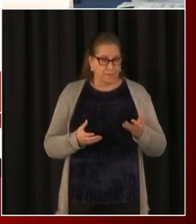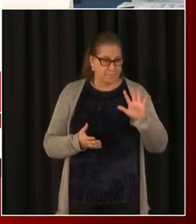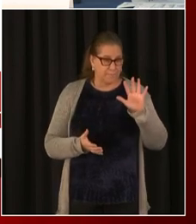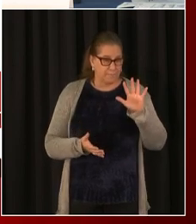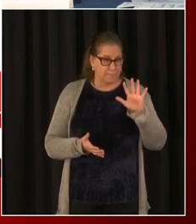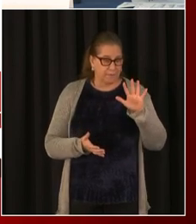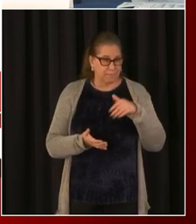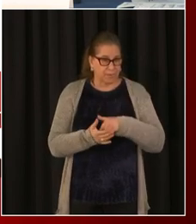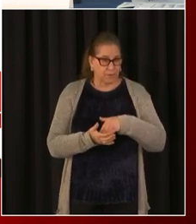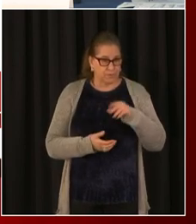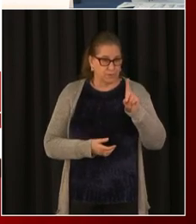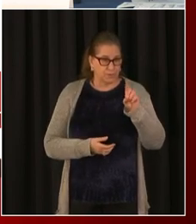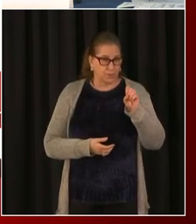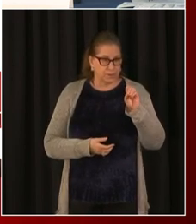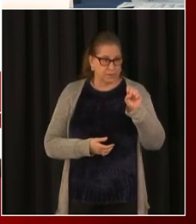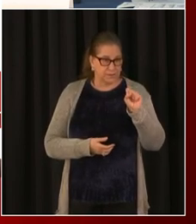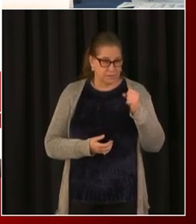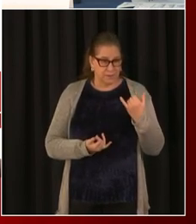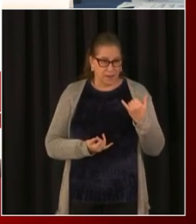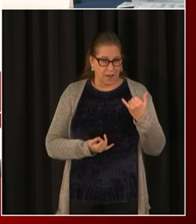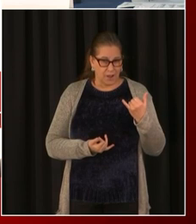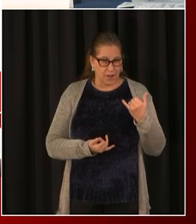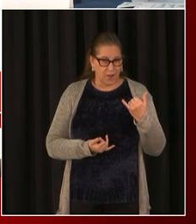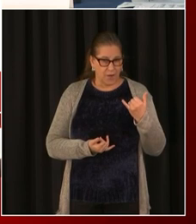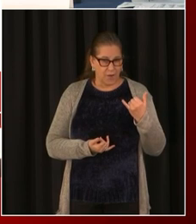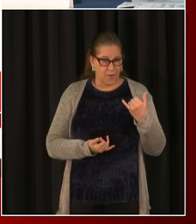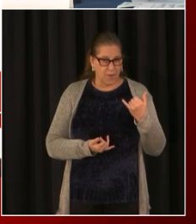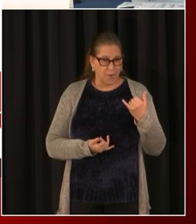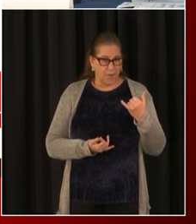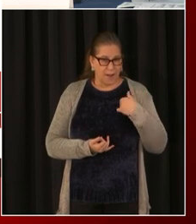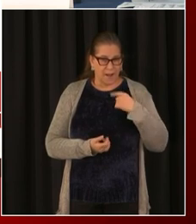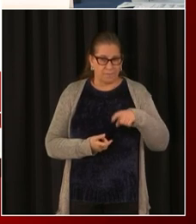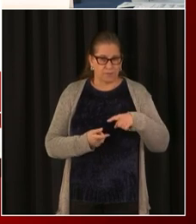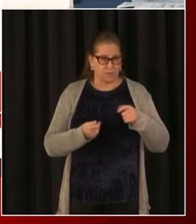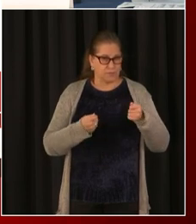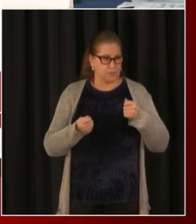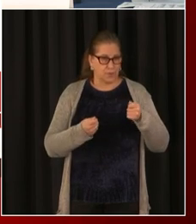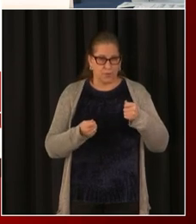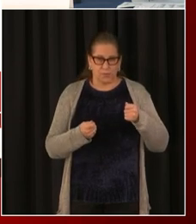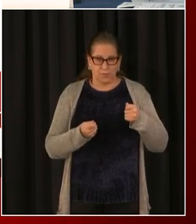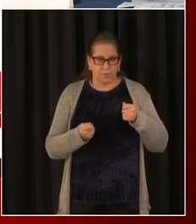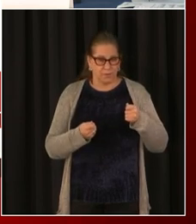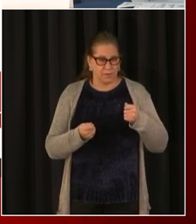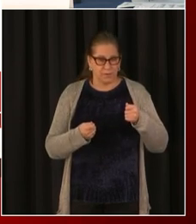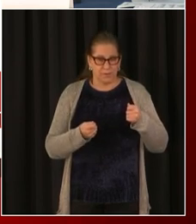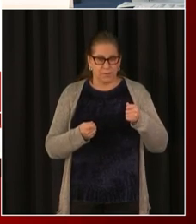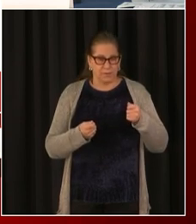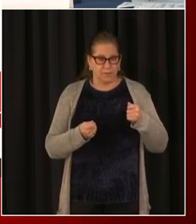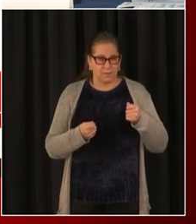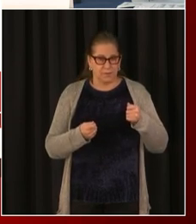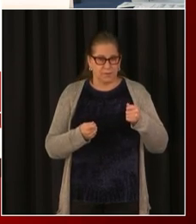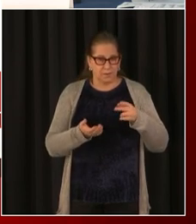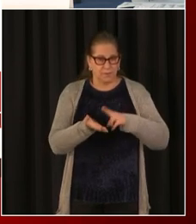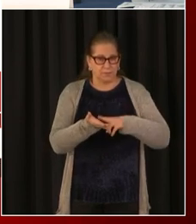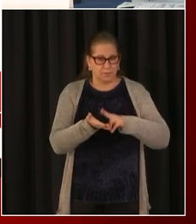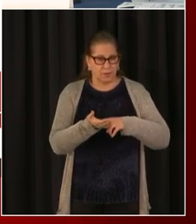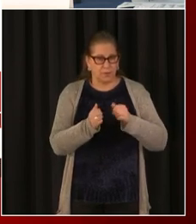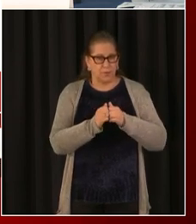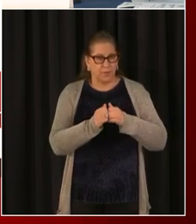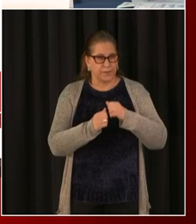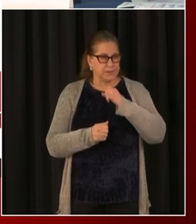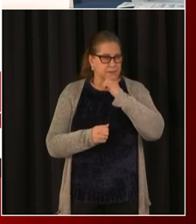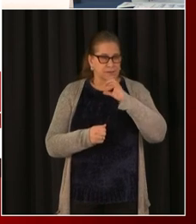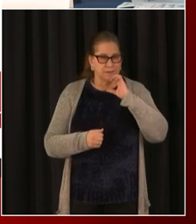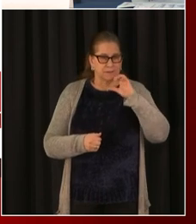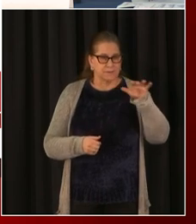5,000 doses, we could just move somewhere. We can't. I don't even have control of that vaccine. And I still have to allocate more vaccine into